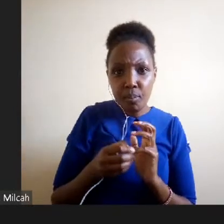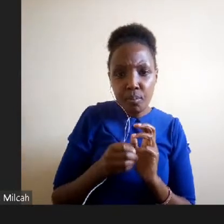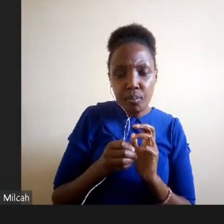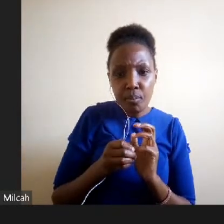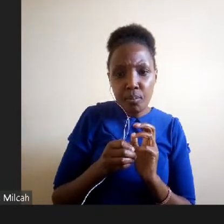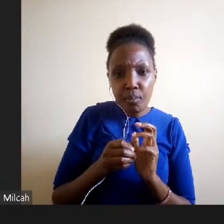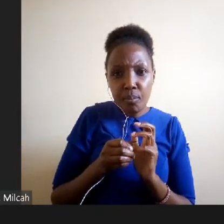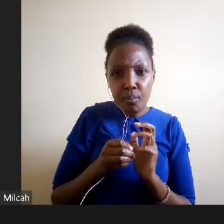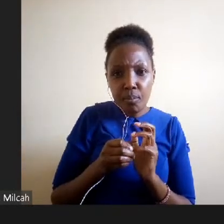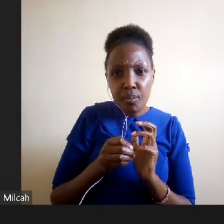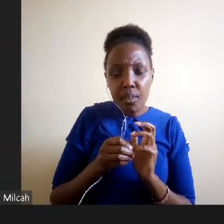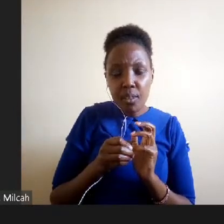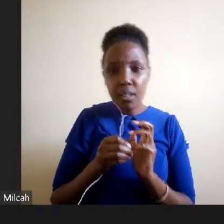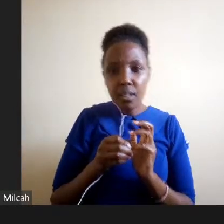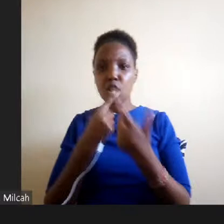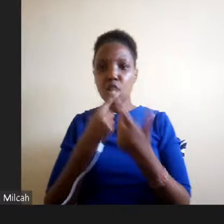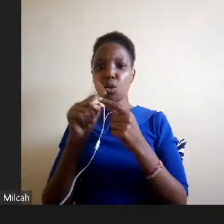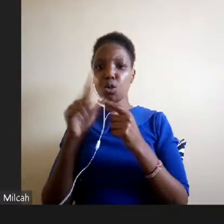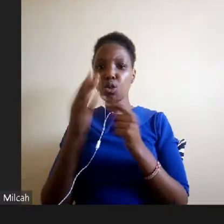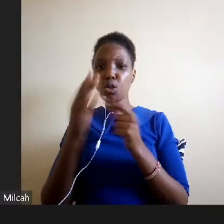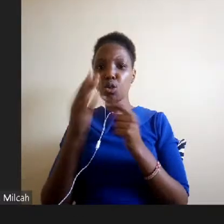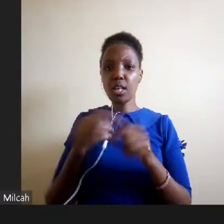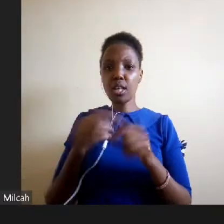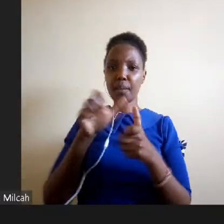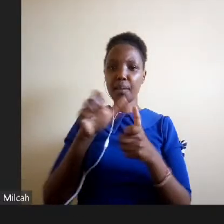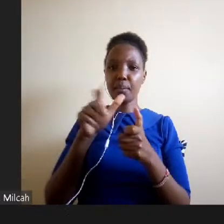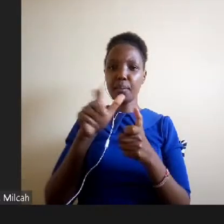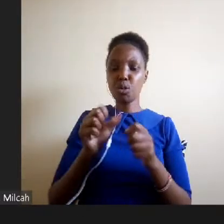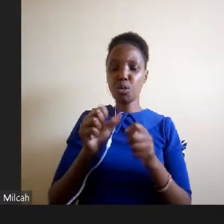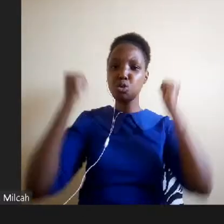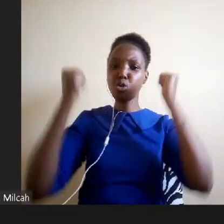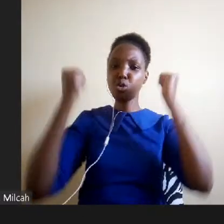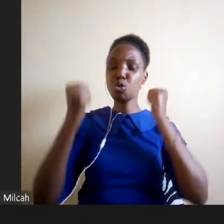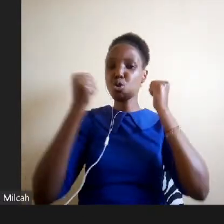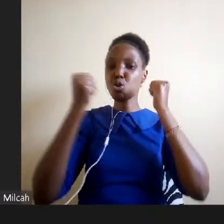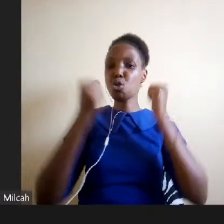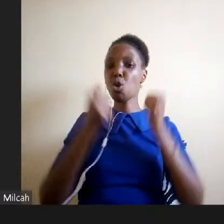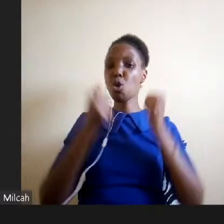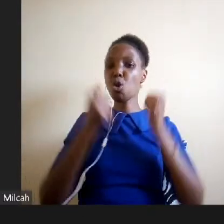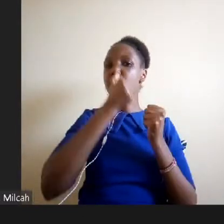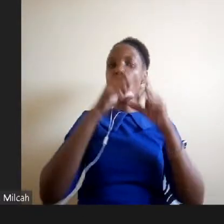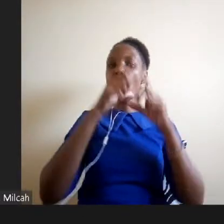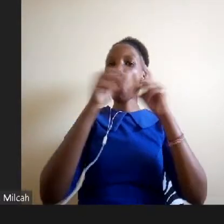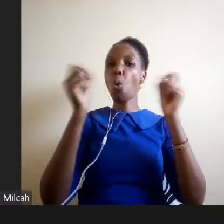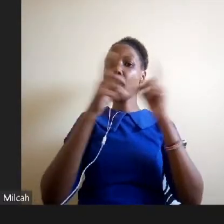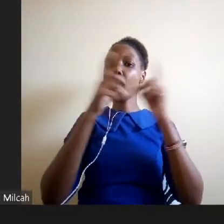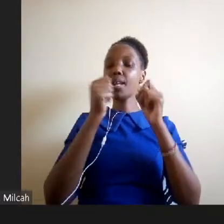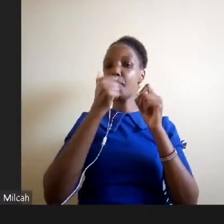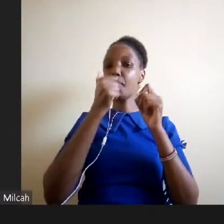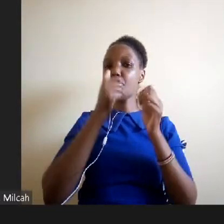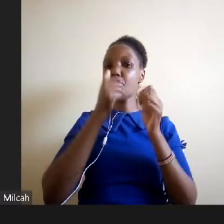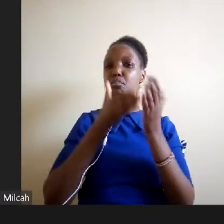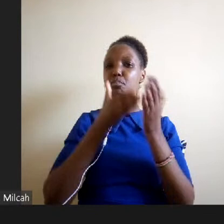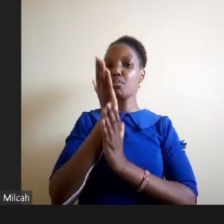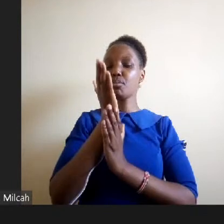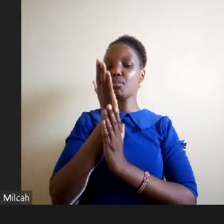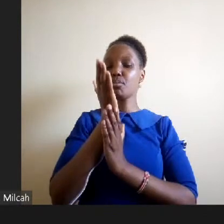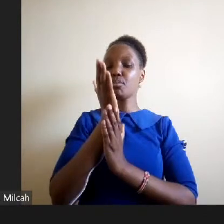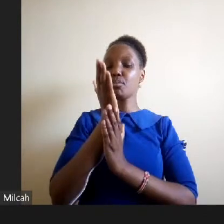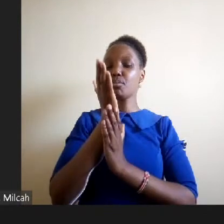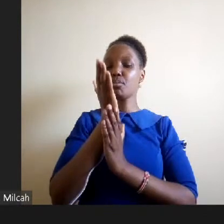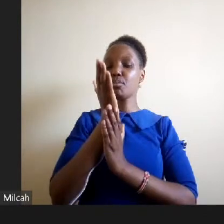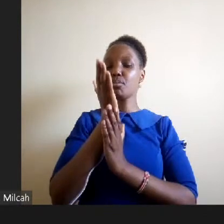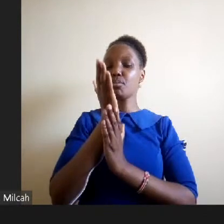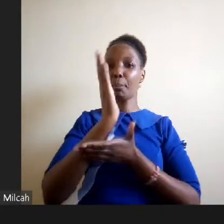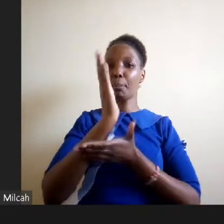while we are doing that, help our children know how important it is first to have passwords. But because a password is not just a password, we need to help